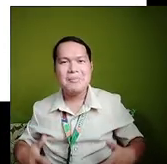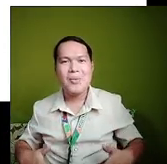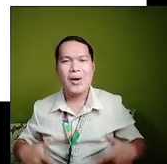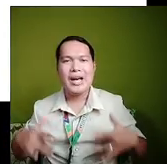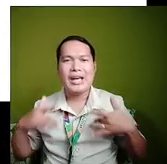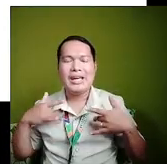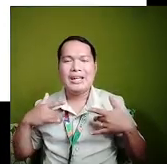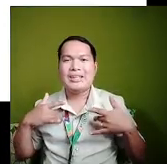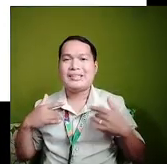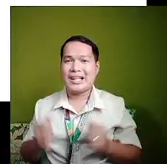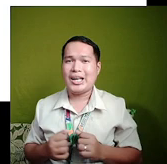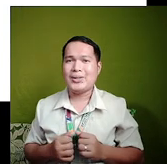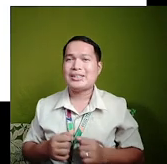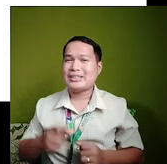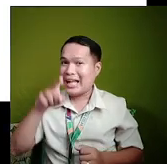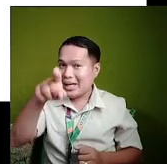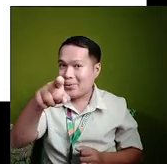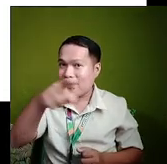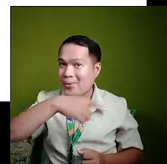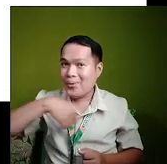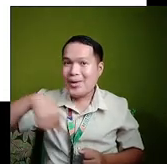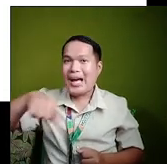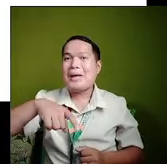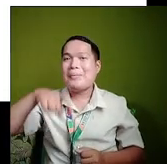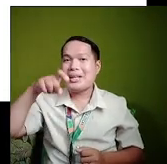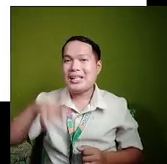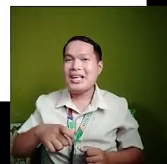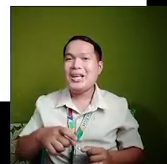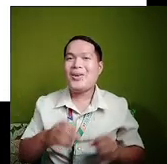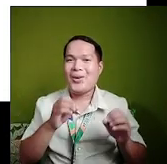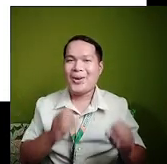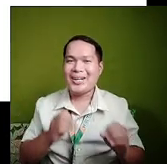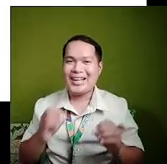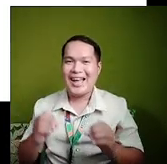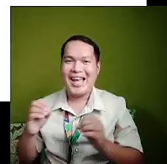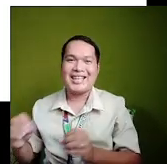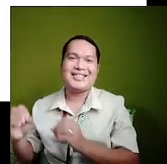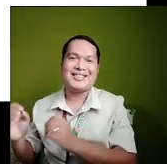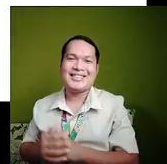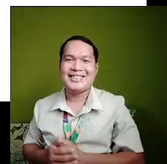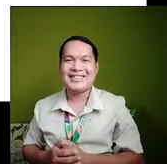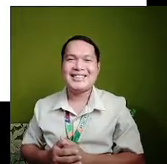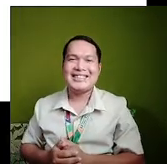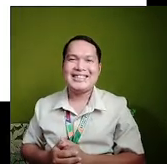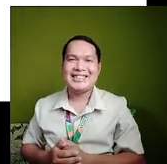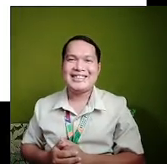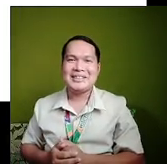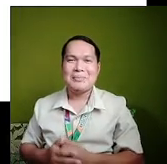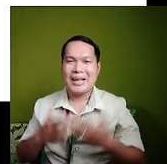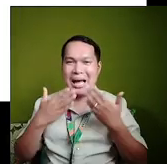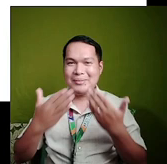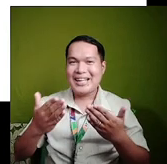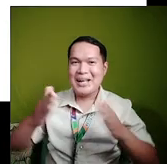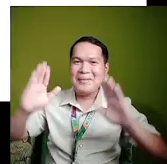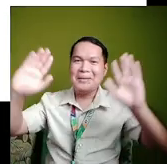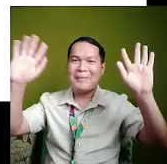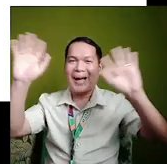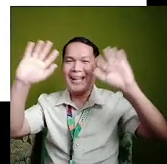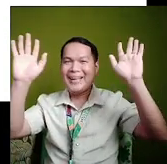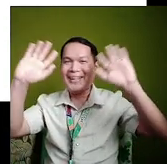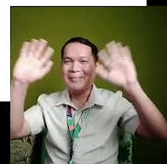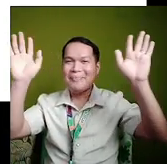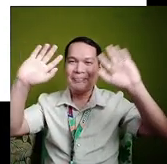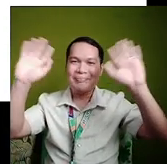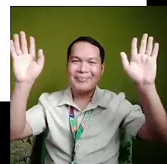sa ating buhay nang sa ganon tayo ay maging organize maraming salamat